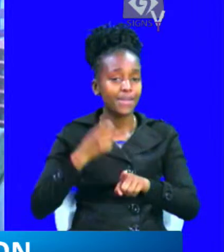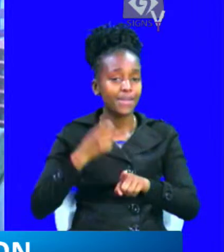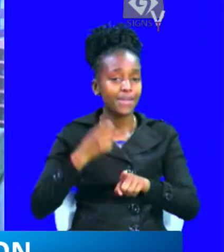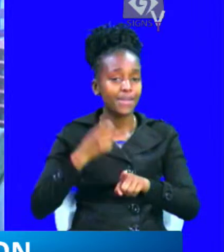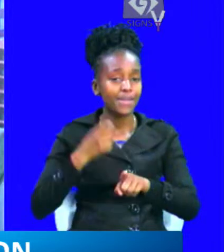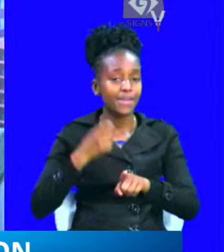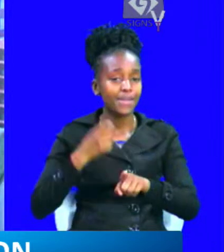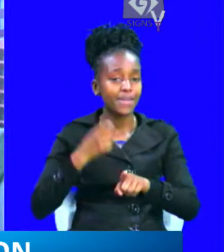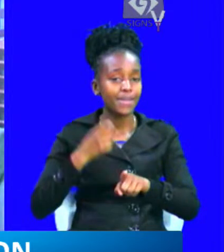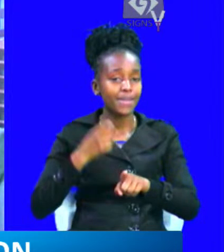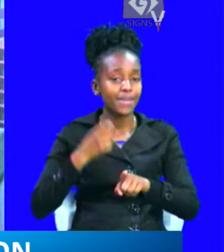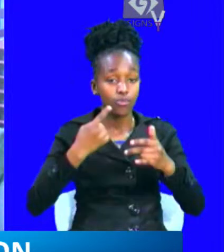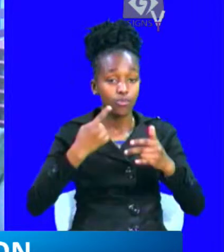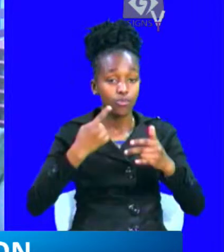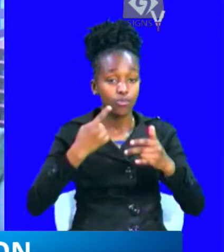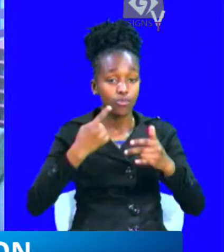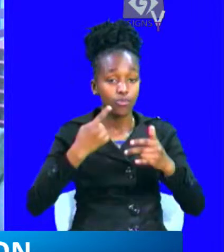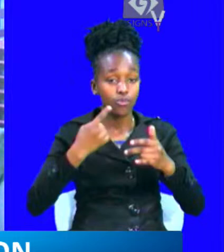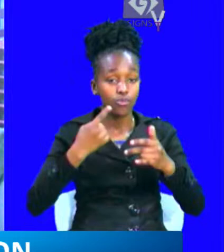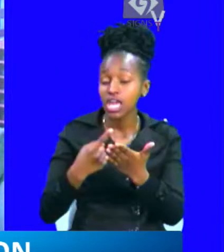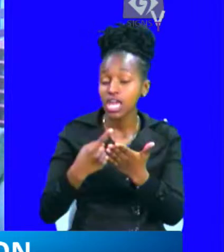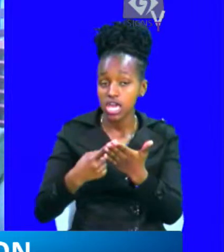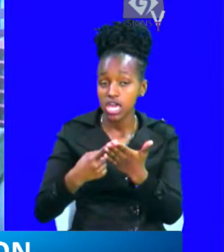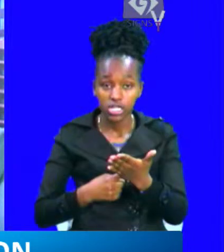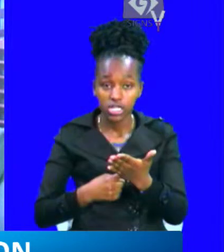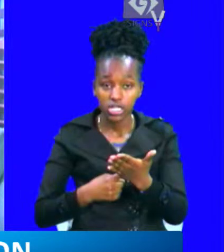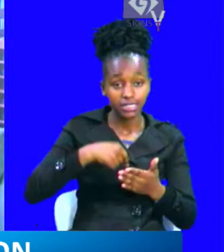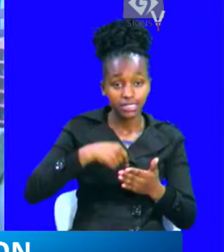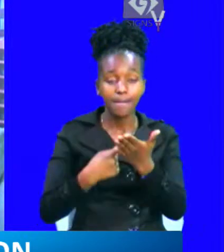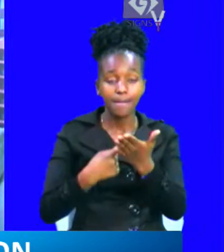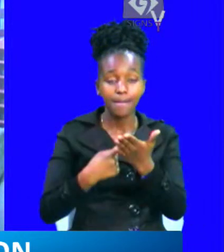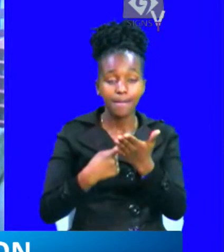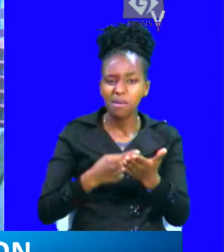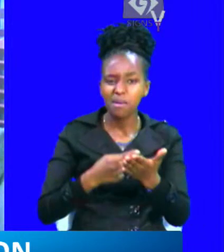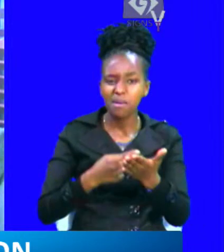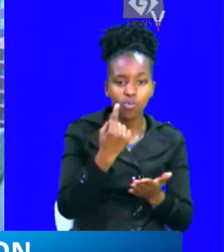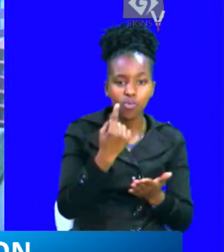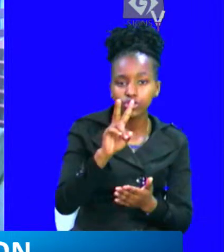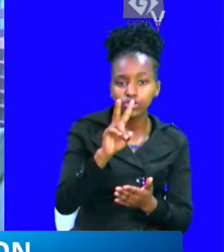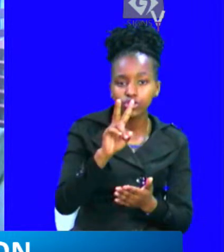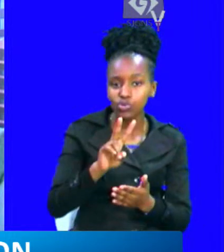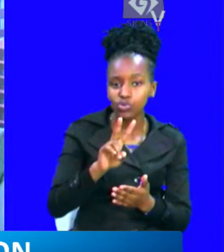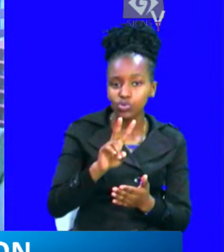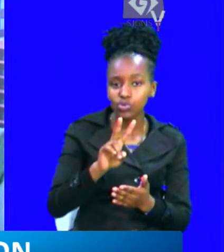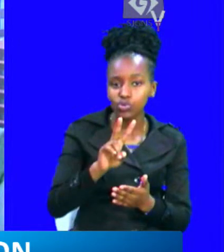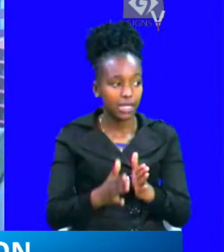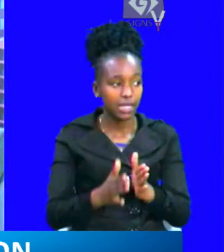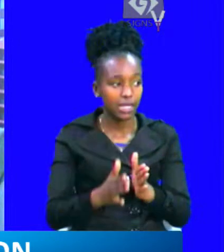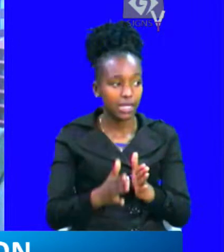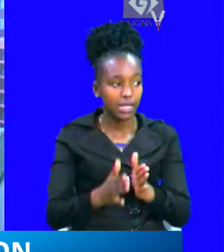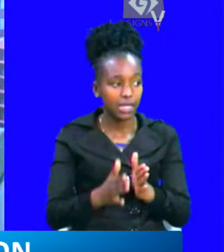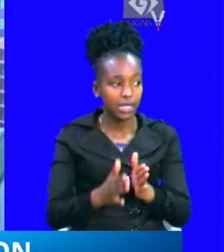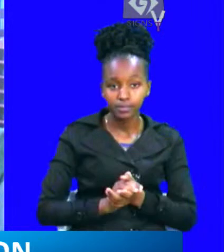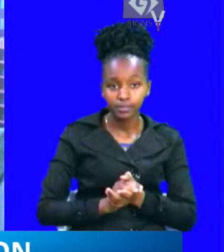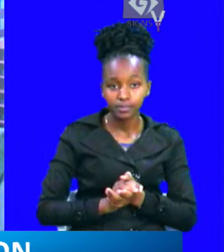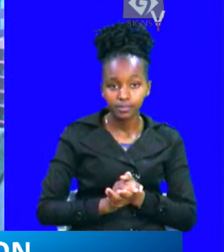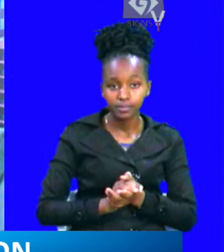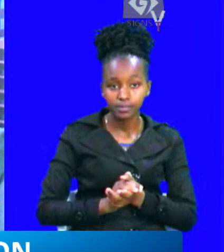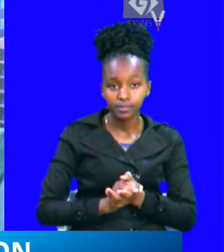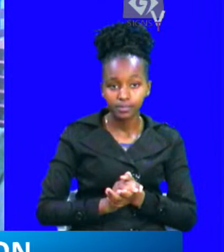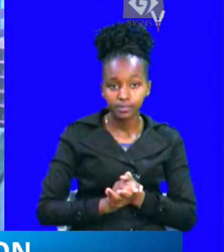started engaging. Yes. I'm part of a group where people Yes. and it's true.